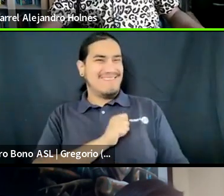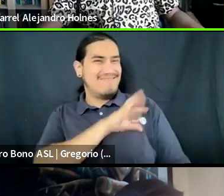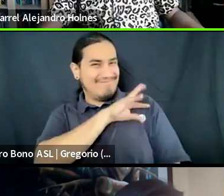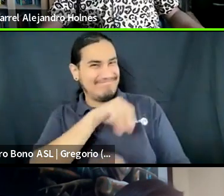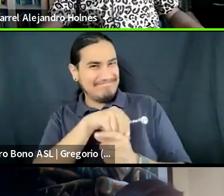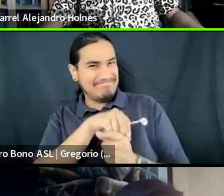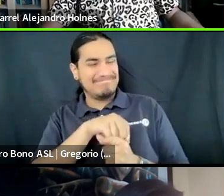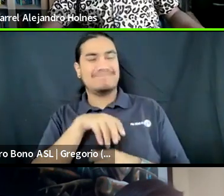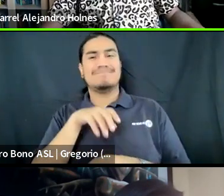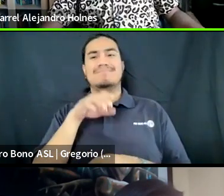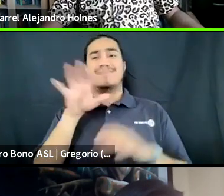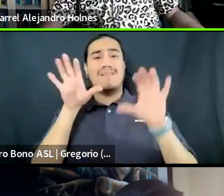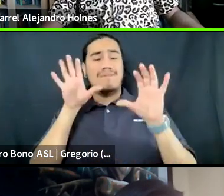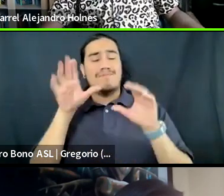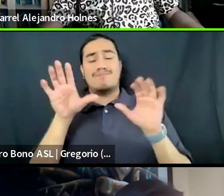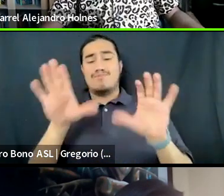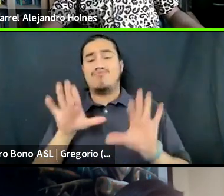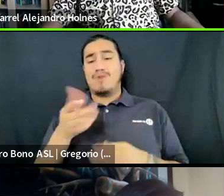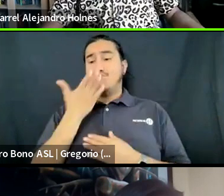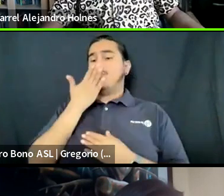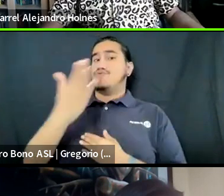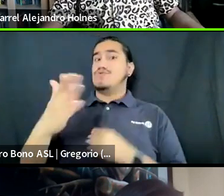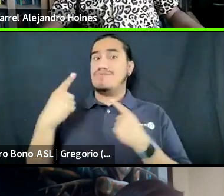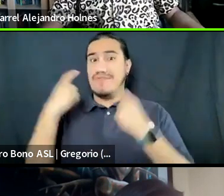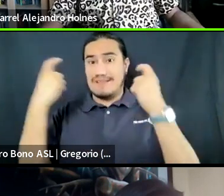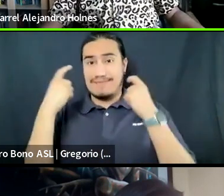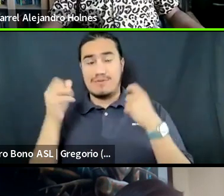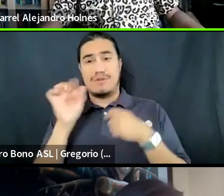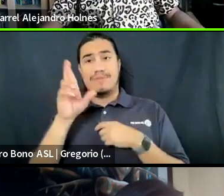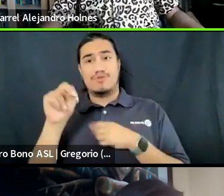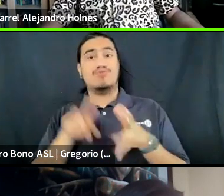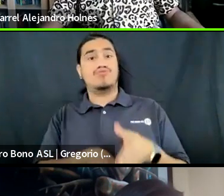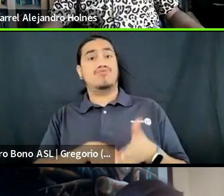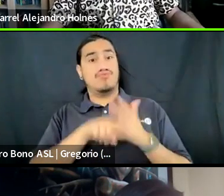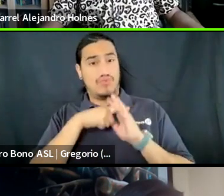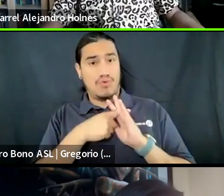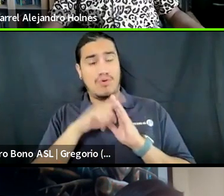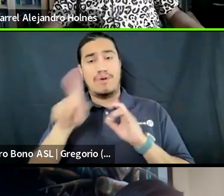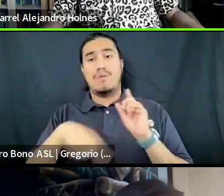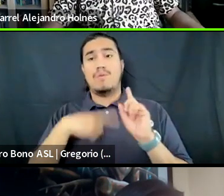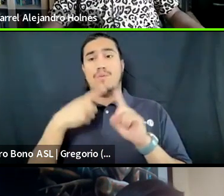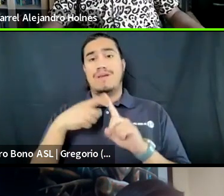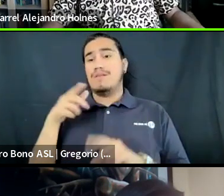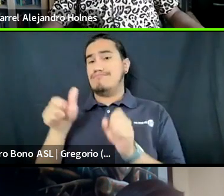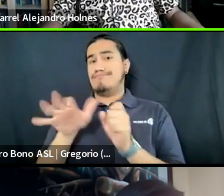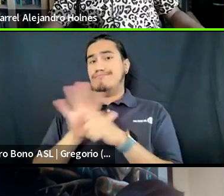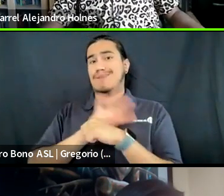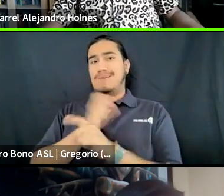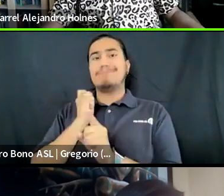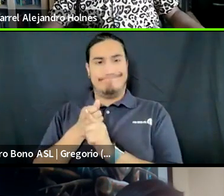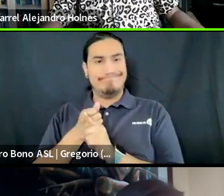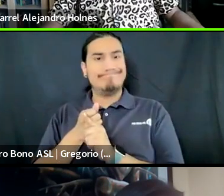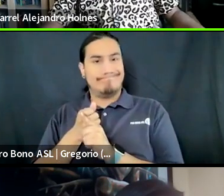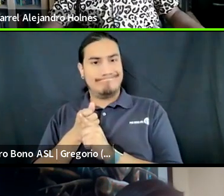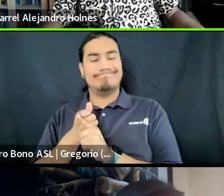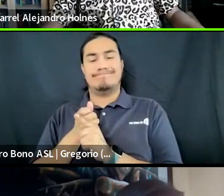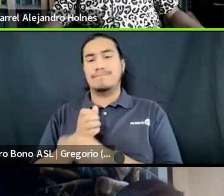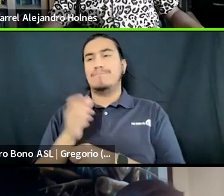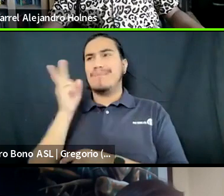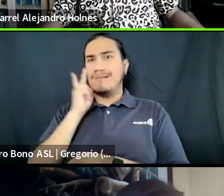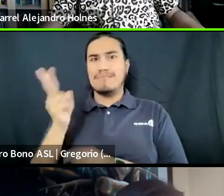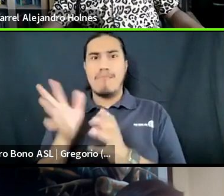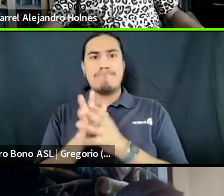And the Greater Good Festival and Commission started out when the pandemic hit. And I saw many